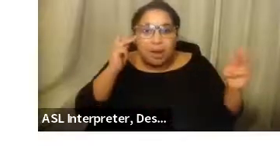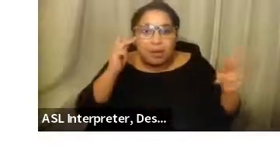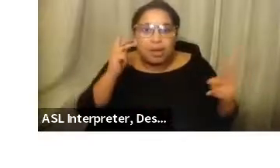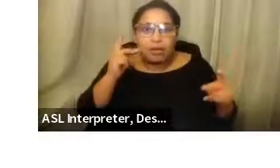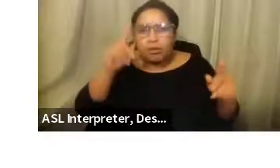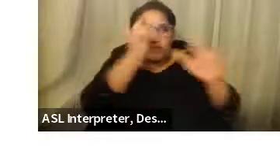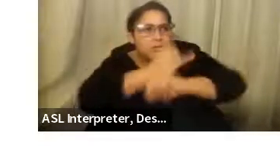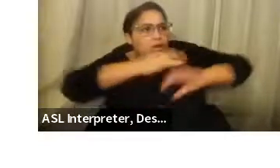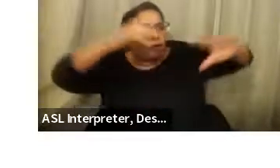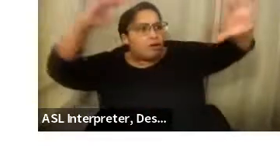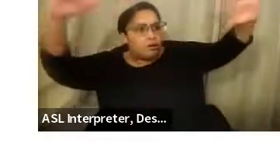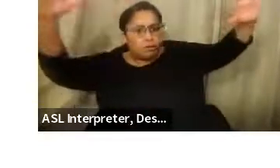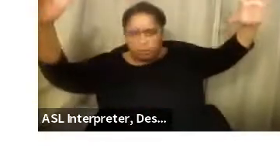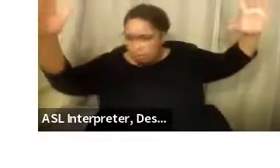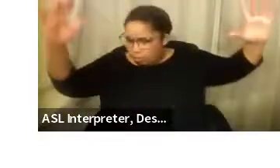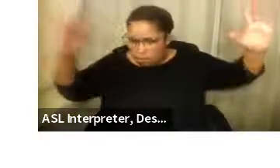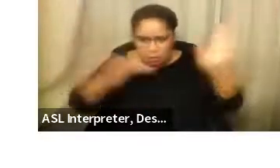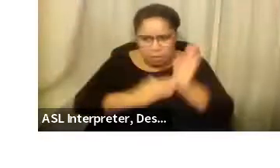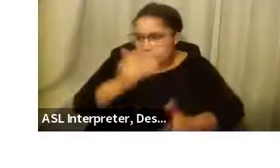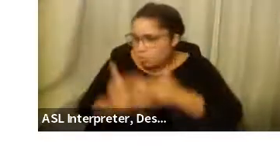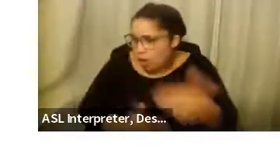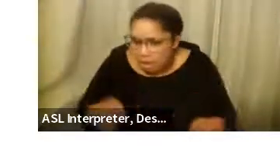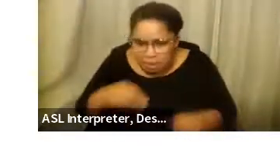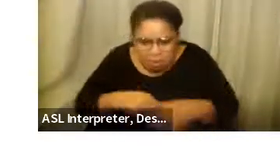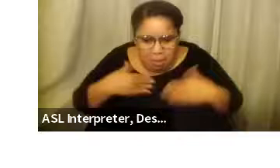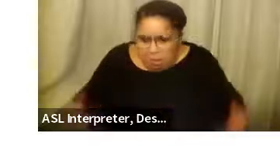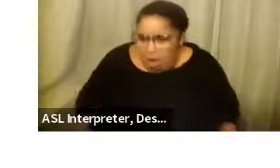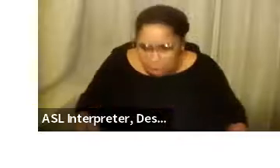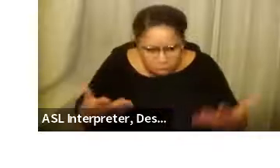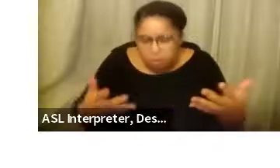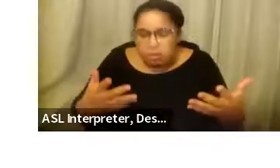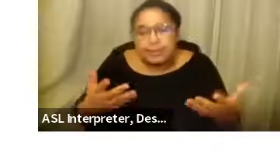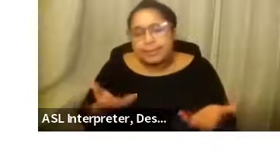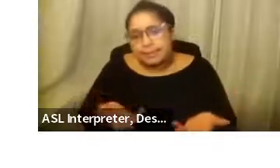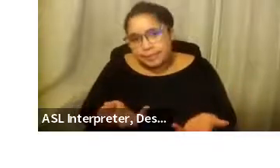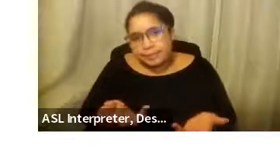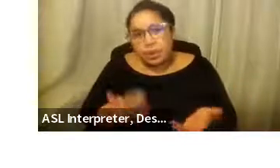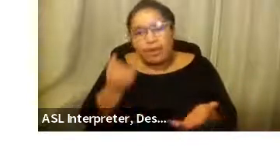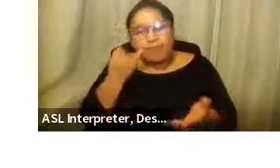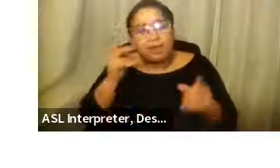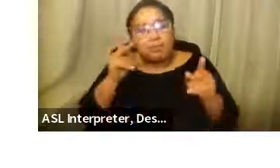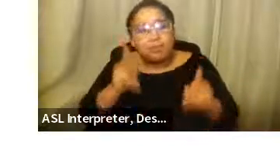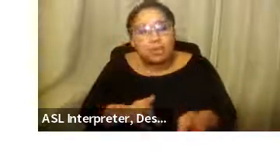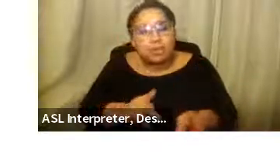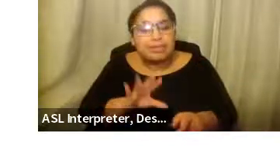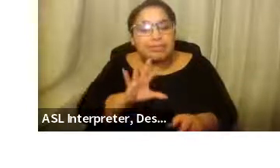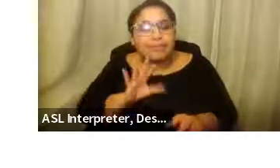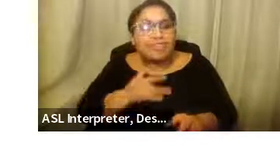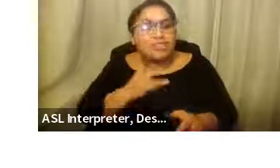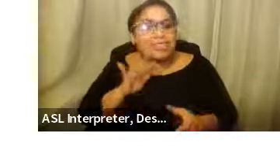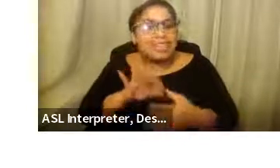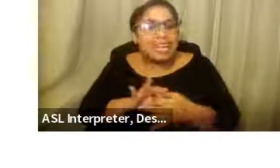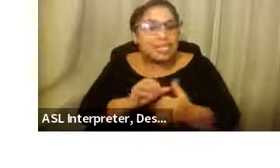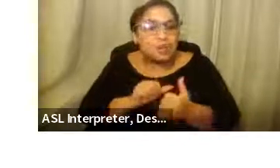think there's some kind of medical process happening in their body. And so if this is a person who's connected to a mental